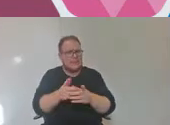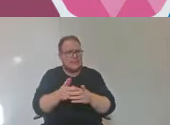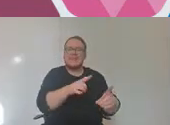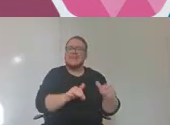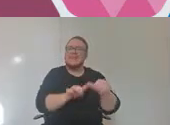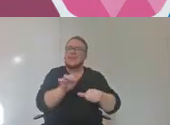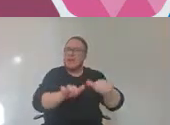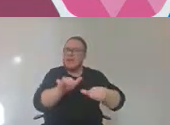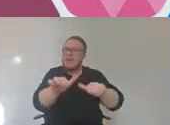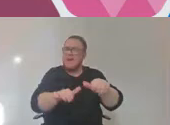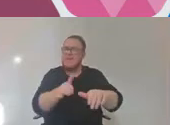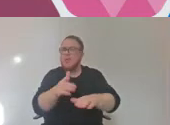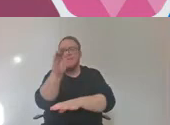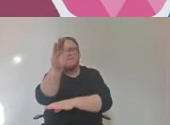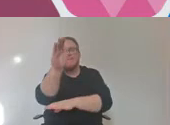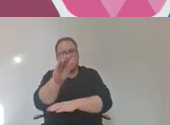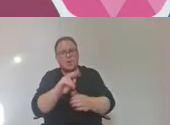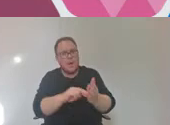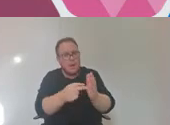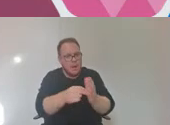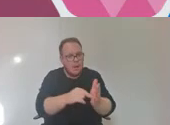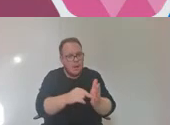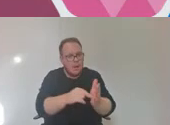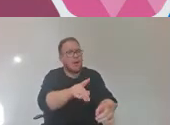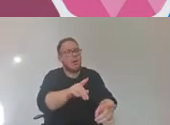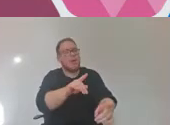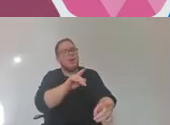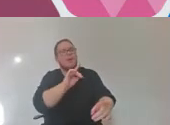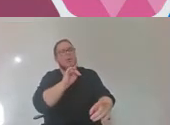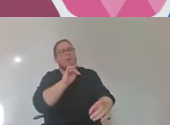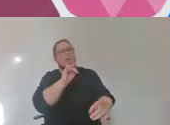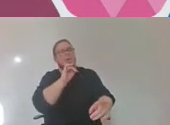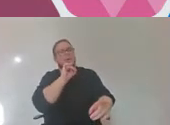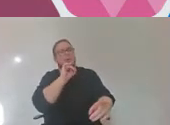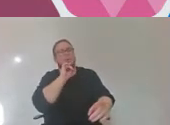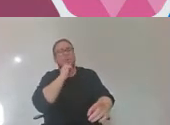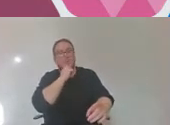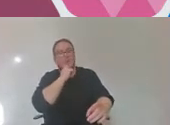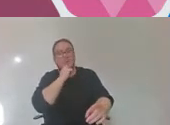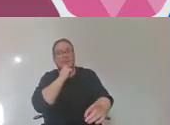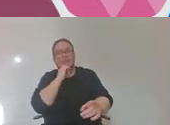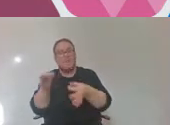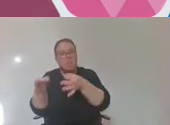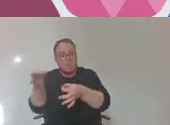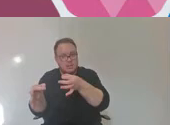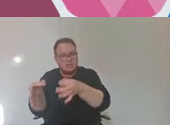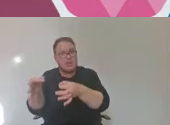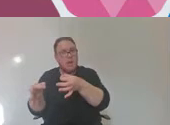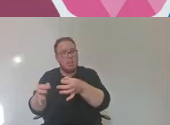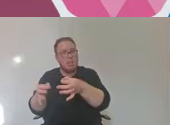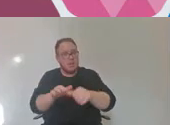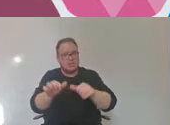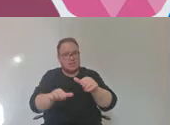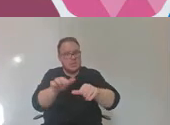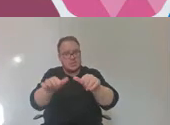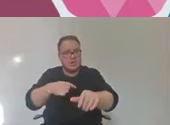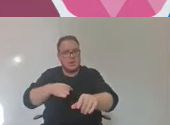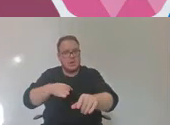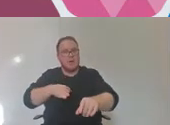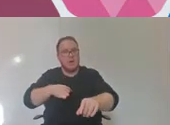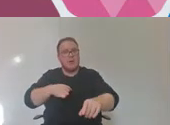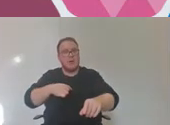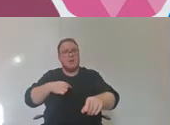the foreseeable future, is going to be, and it'll be a political agenda, and I'll get louder and louder, addressing